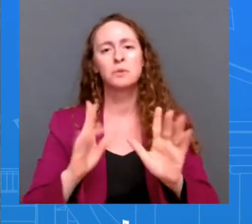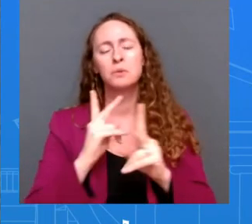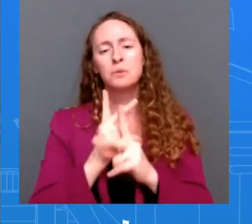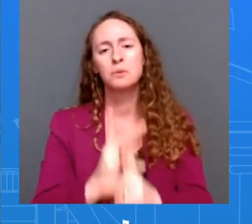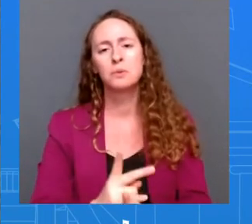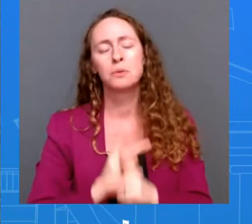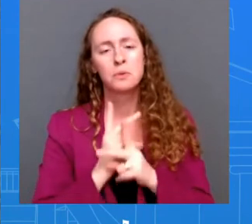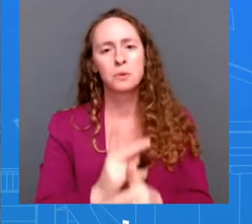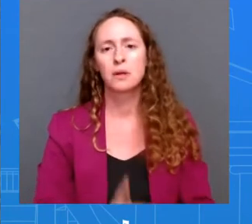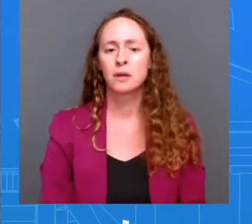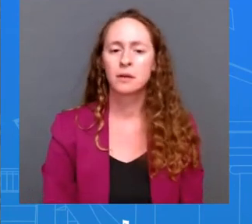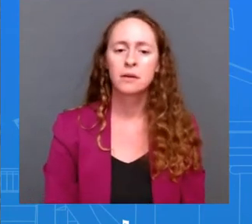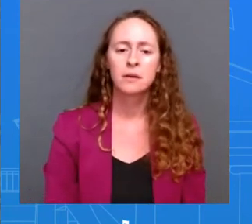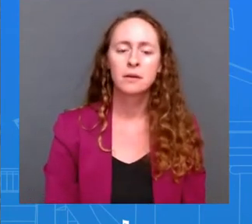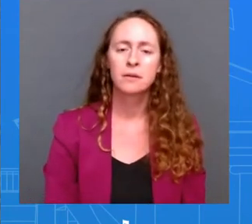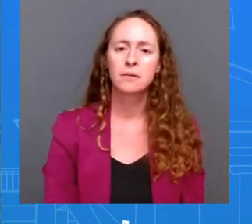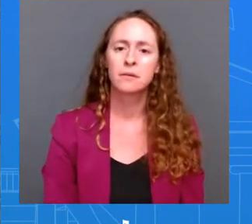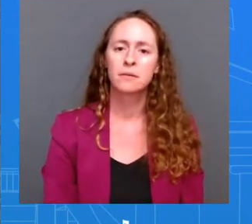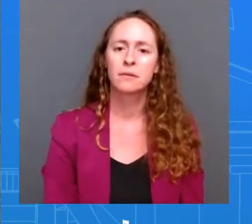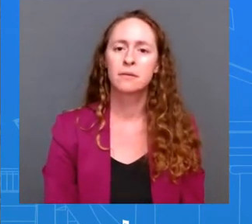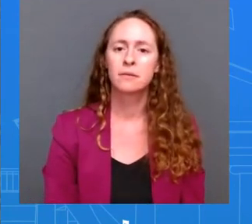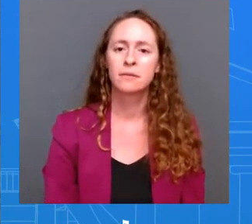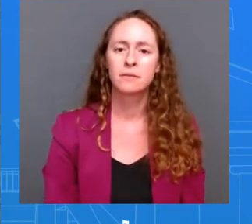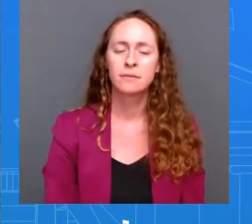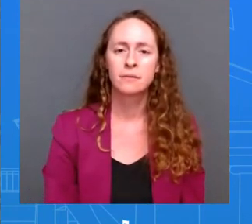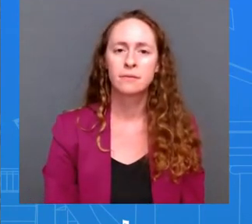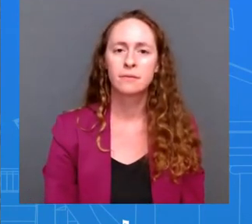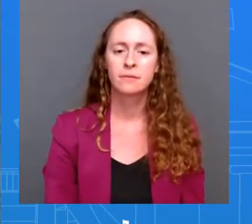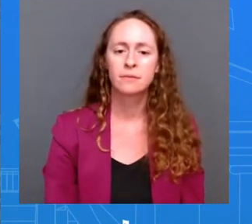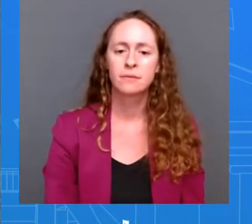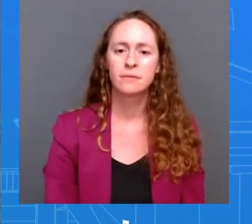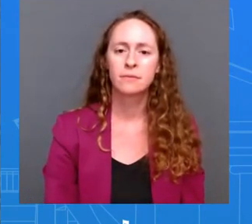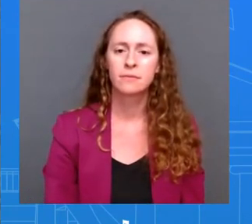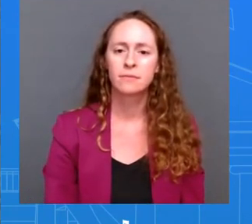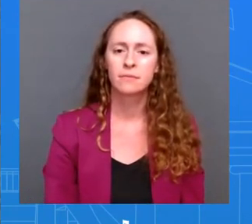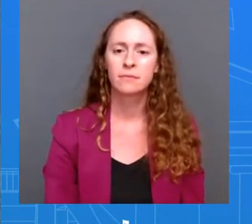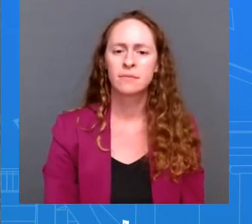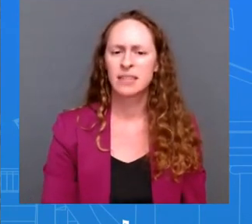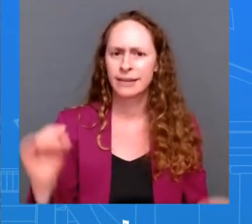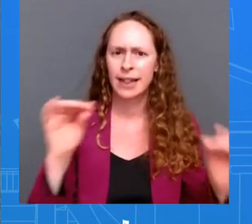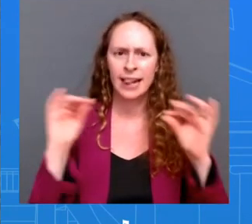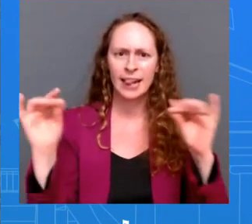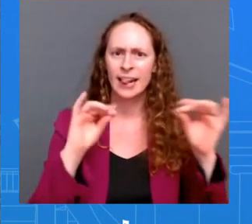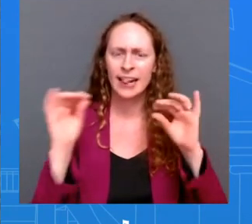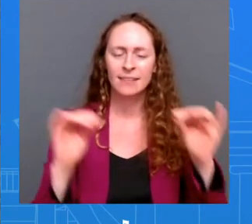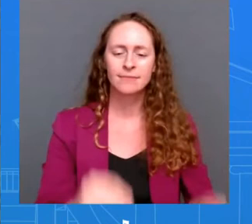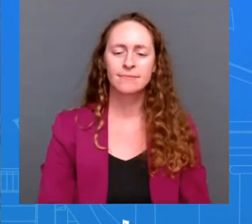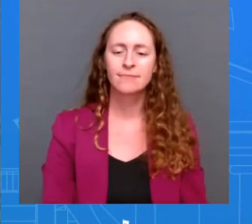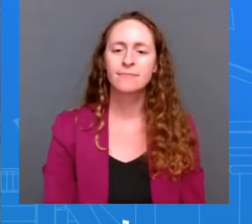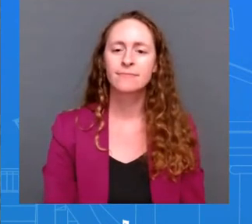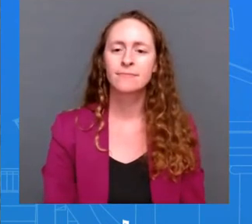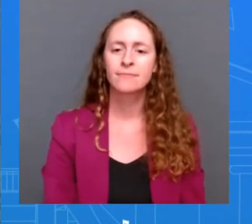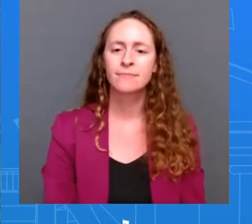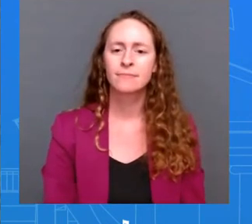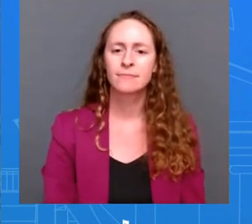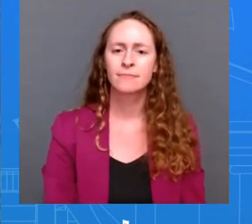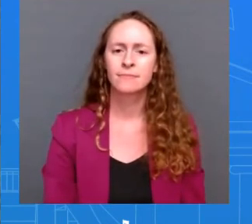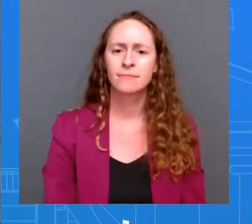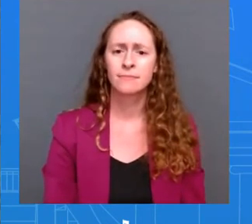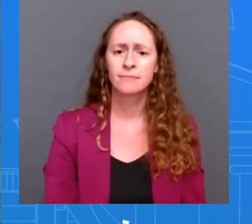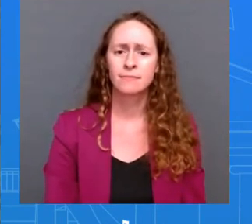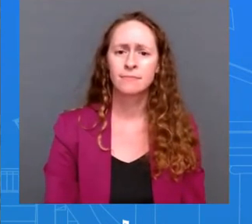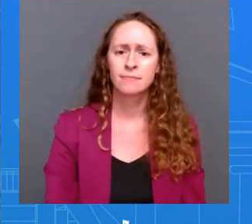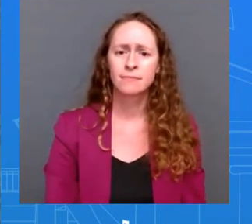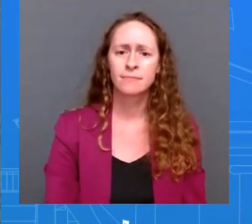what the White House is? You said that our policy toward China has been consistent. Your name is Simon, right? Yeah, I really want to ask you a question. Simon? I'm trying to ask you